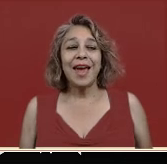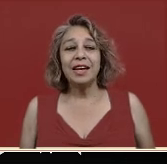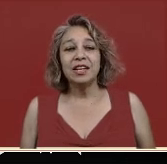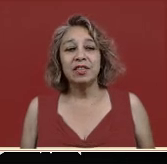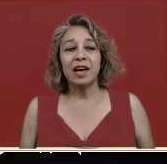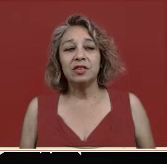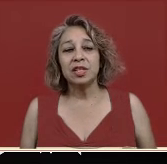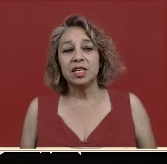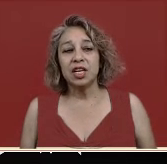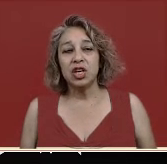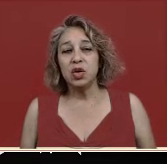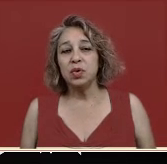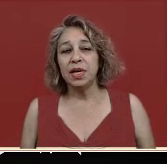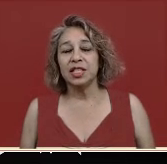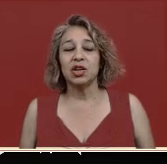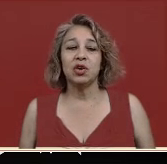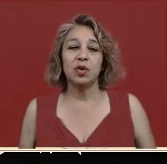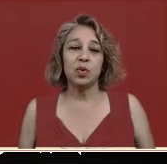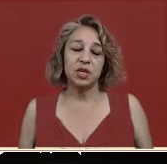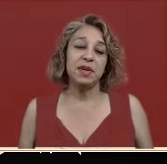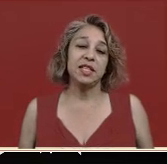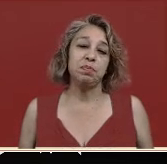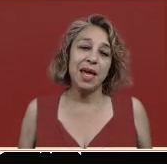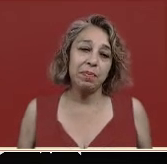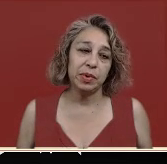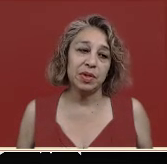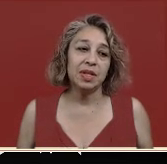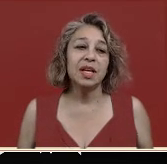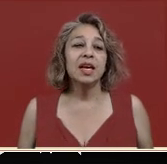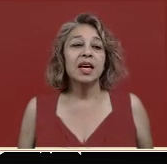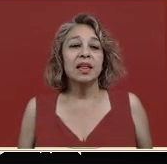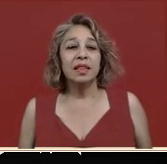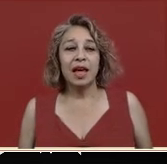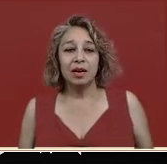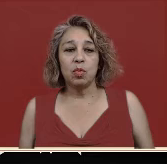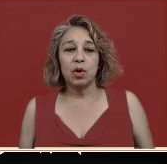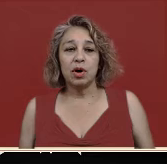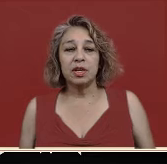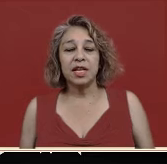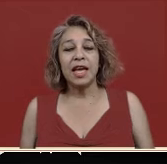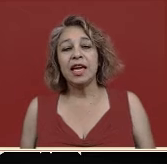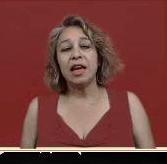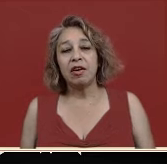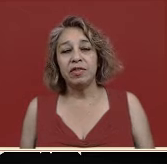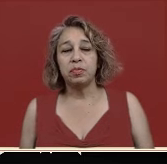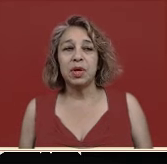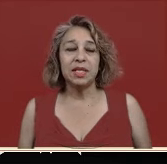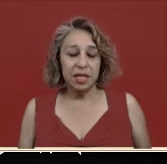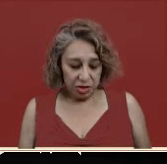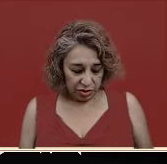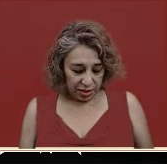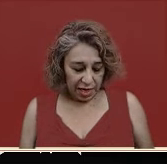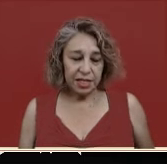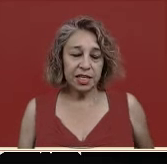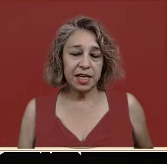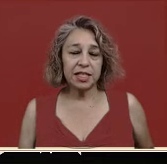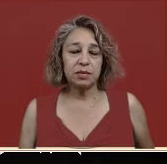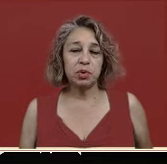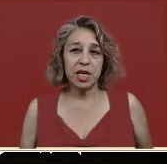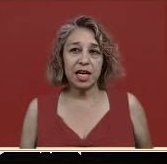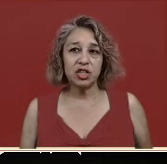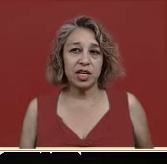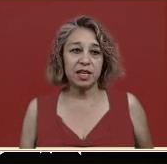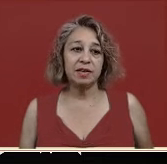the 8,000 units, which means people, that were taking care of the president or assigned to